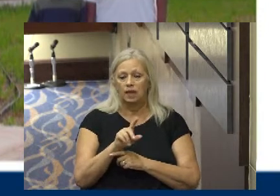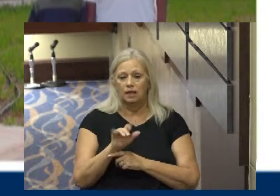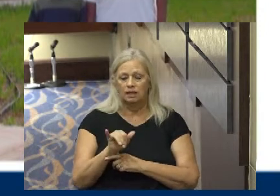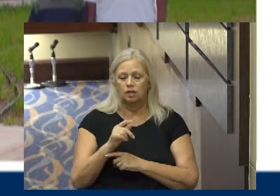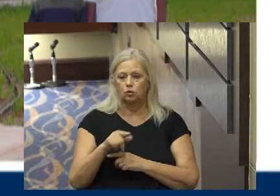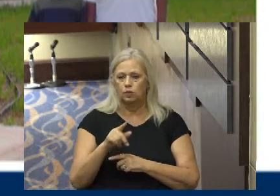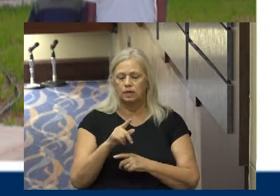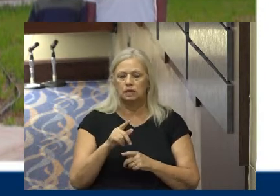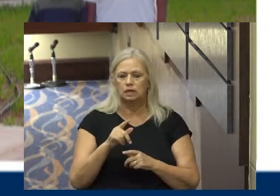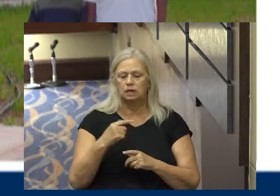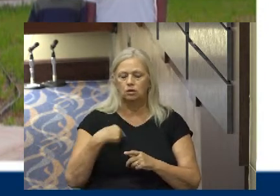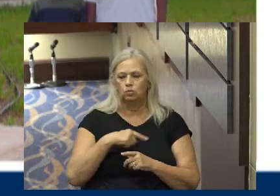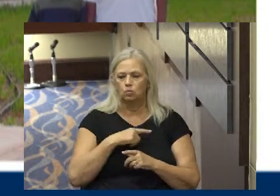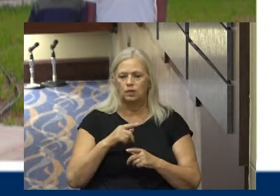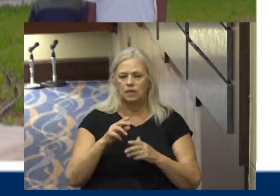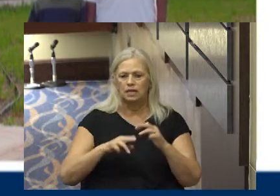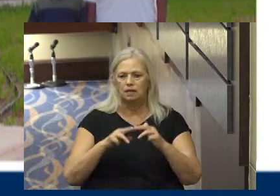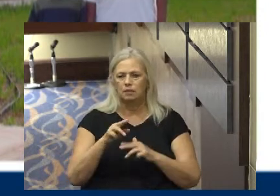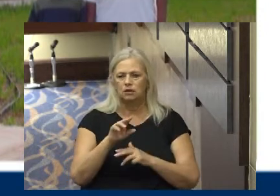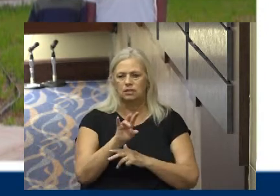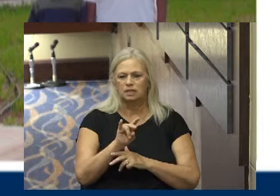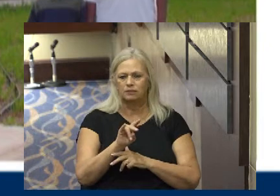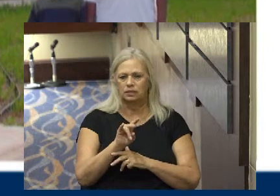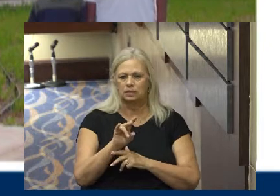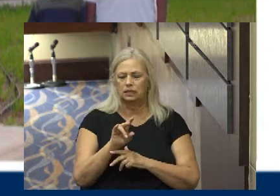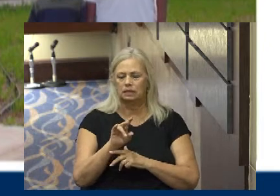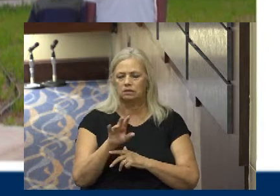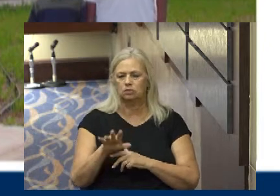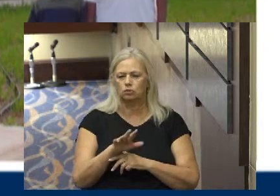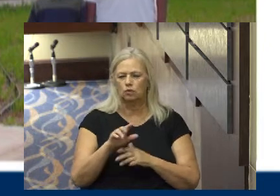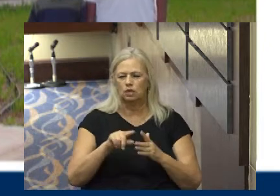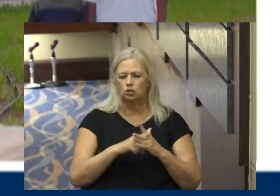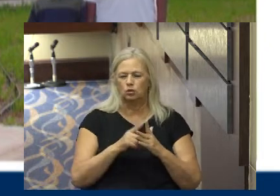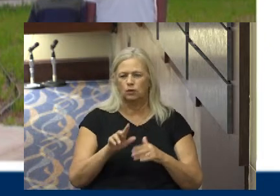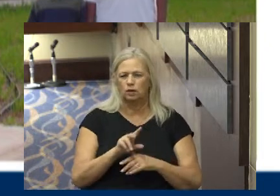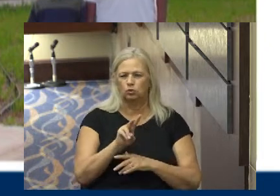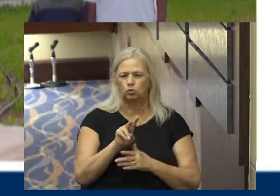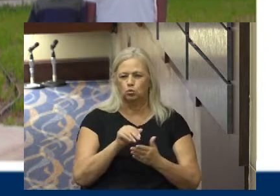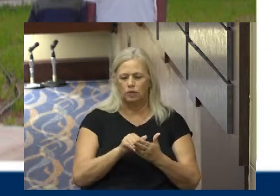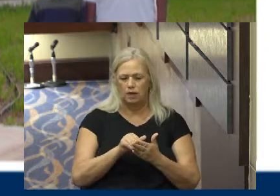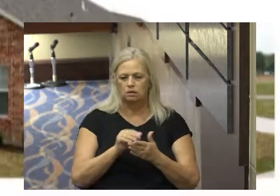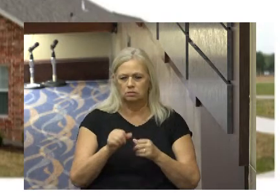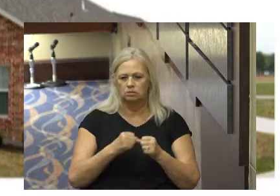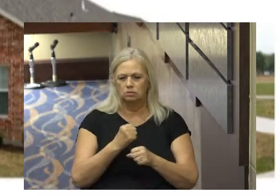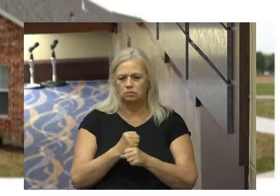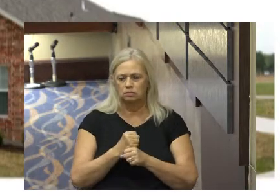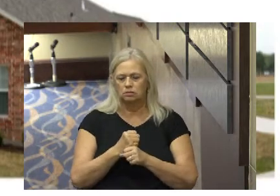in that subdivision we started back around the year 2000.